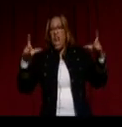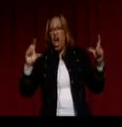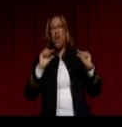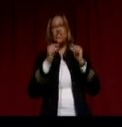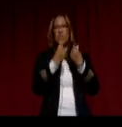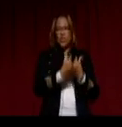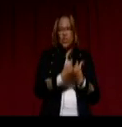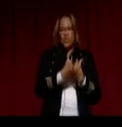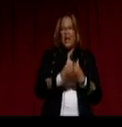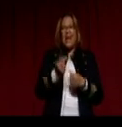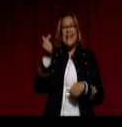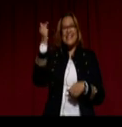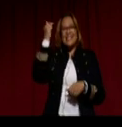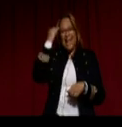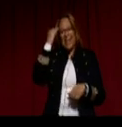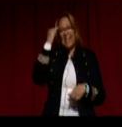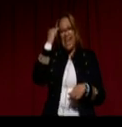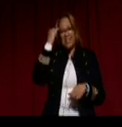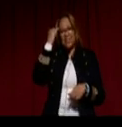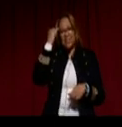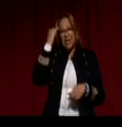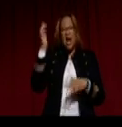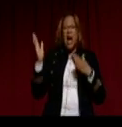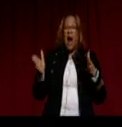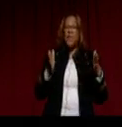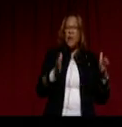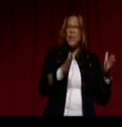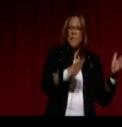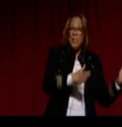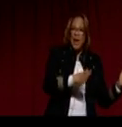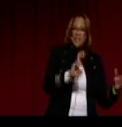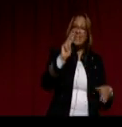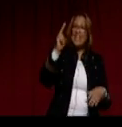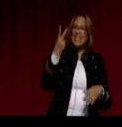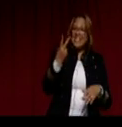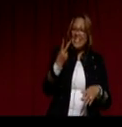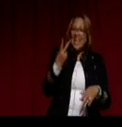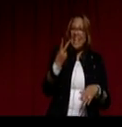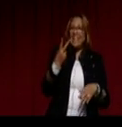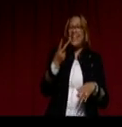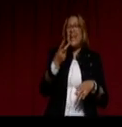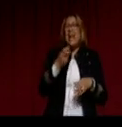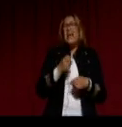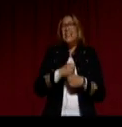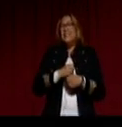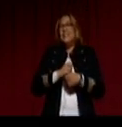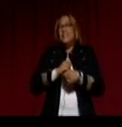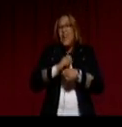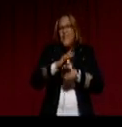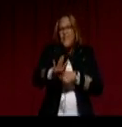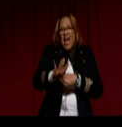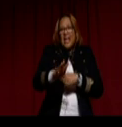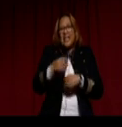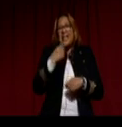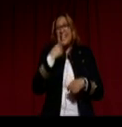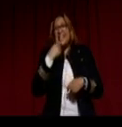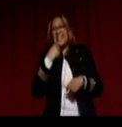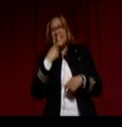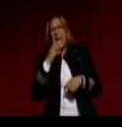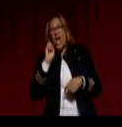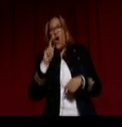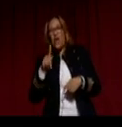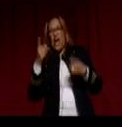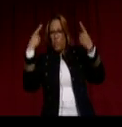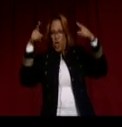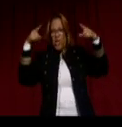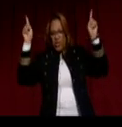And psychologically, are we prepared to take that second body blow and then say, okay, but we're going to get through